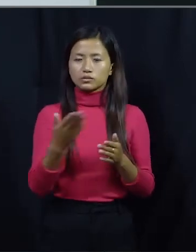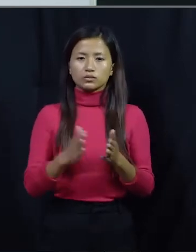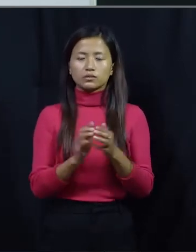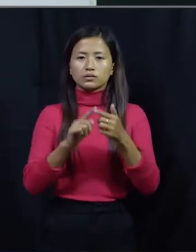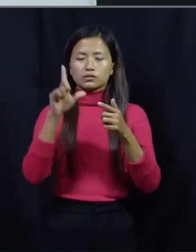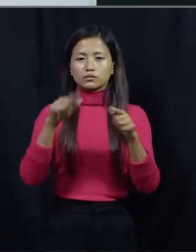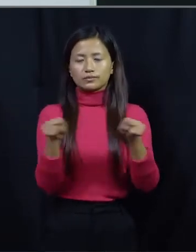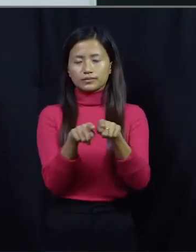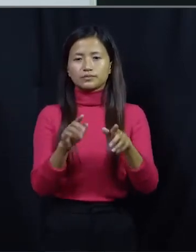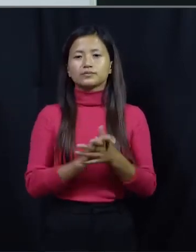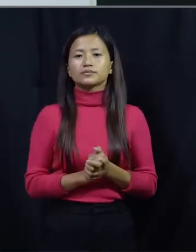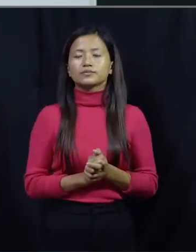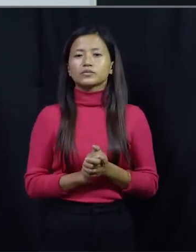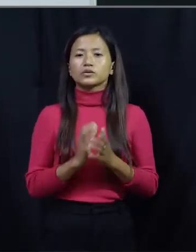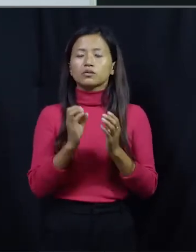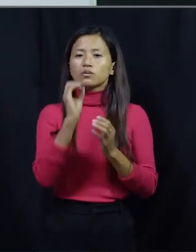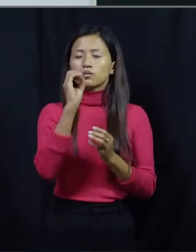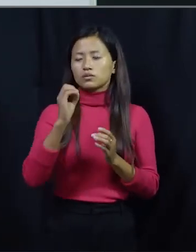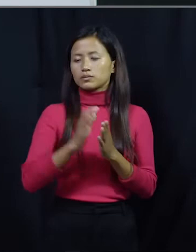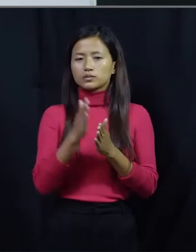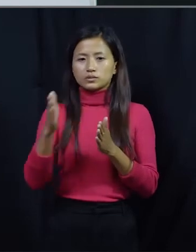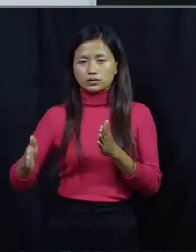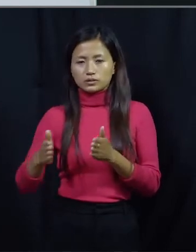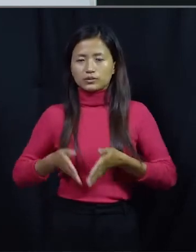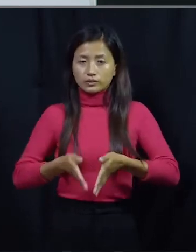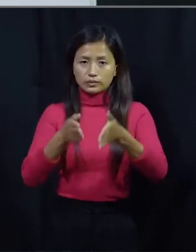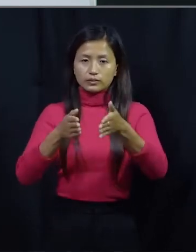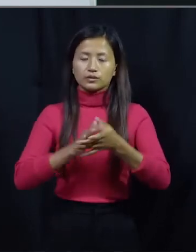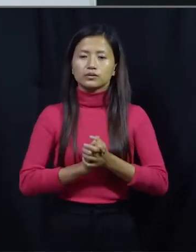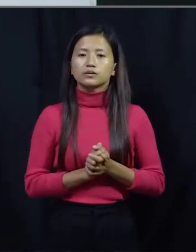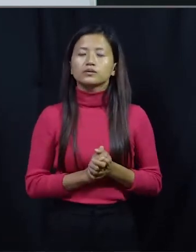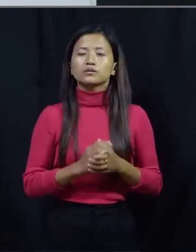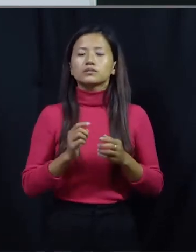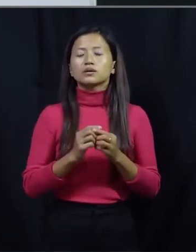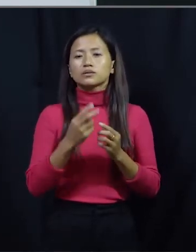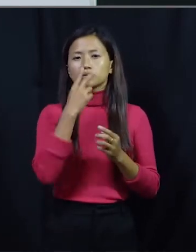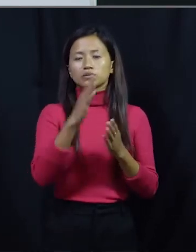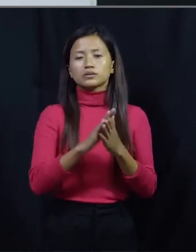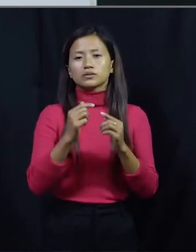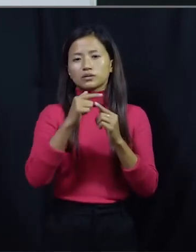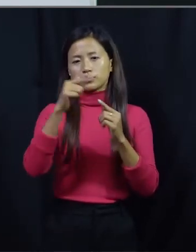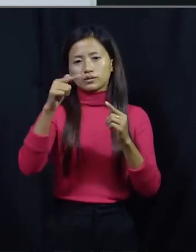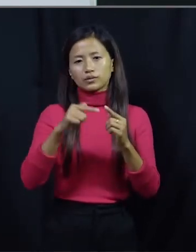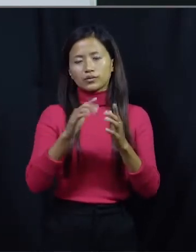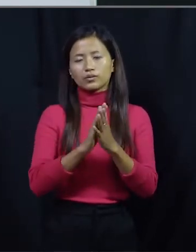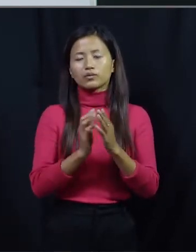here. It is the opposite way to prove. Okay, let me show you an arrow diagram.